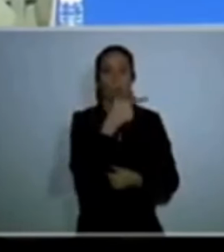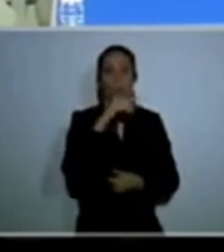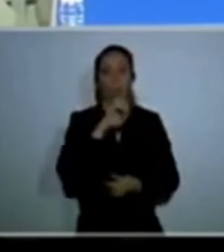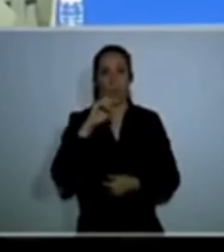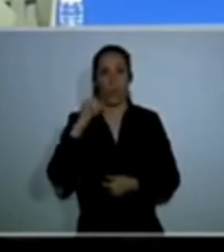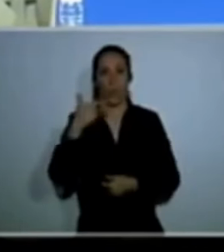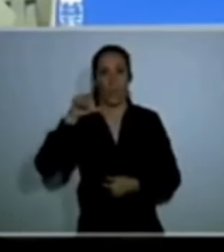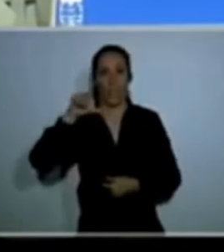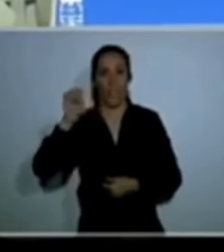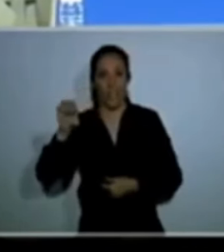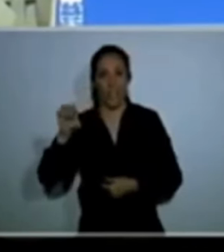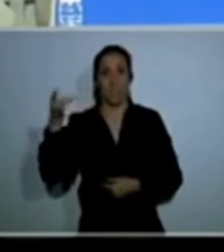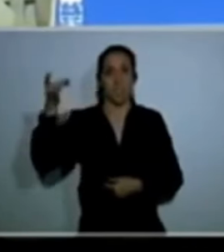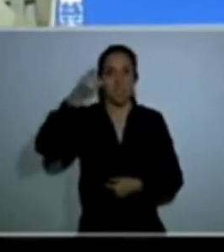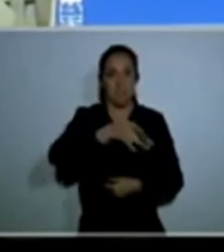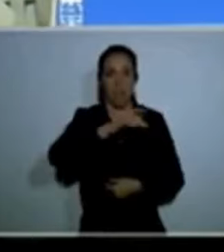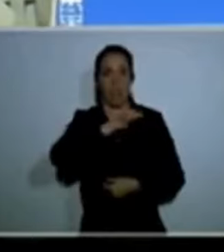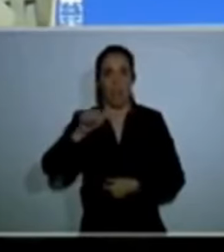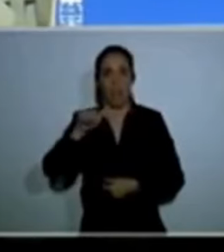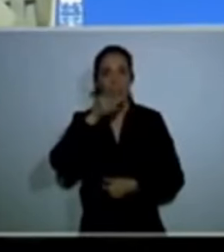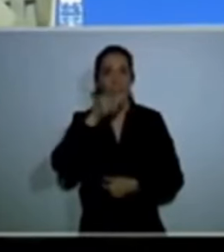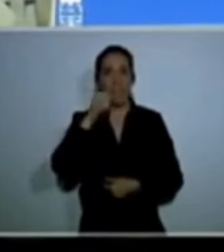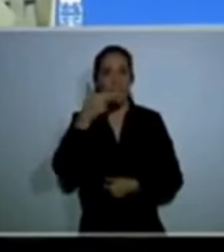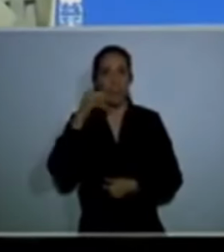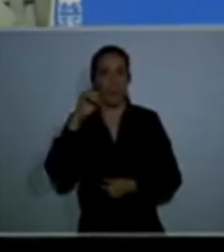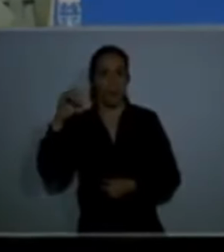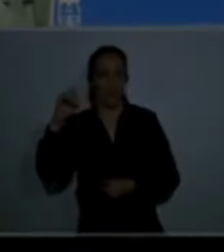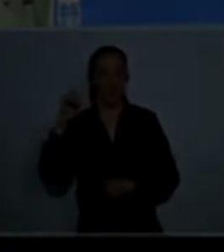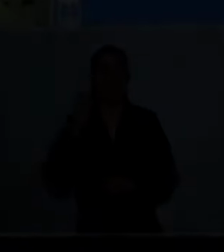and if you typed in Cabernet or Bordeaux, that it was good for my store to show.